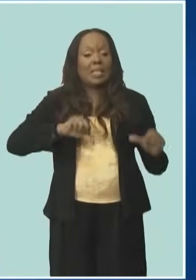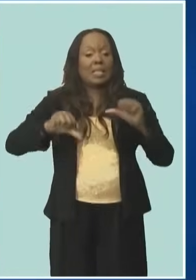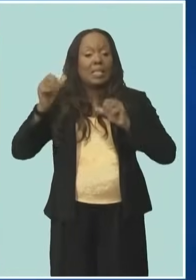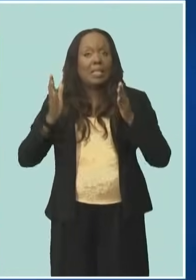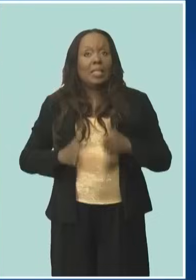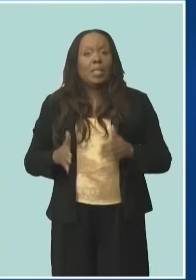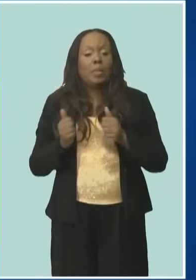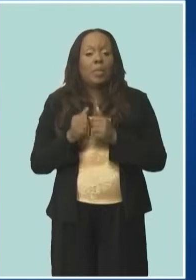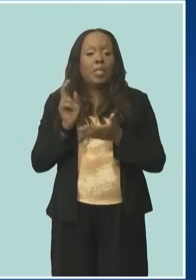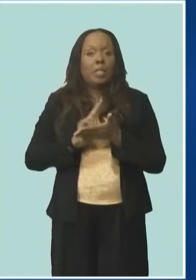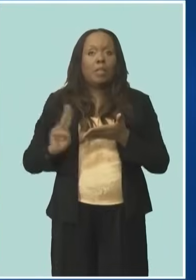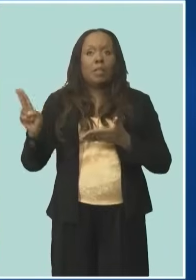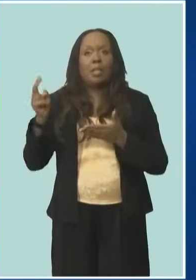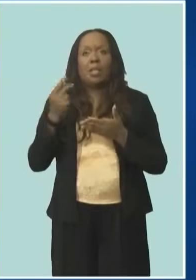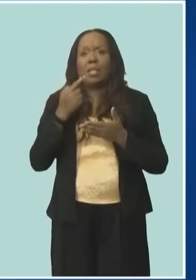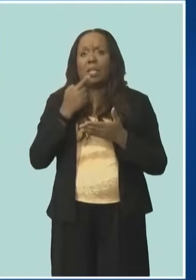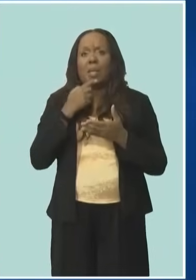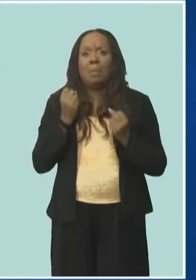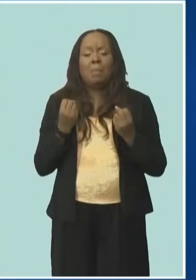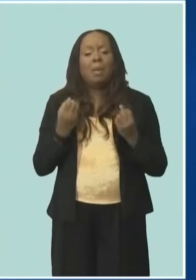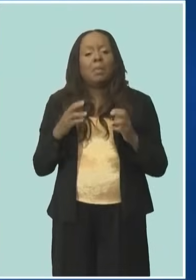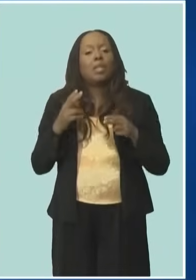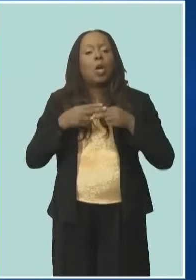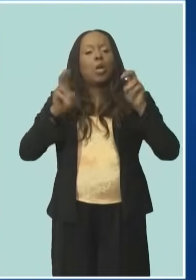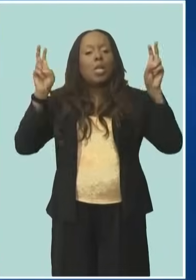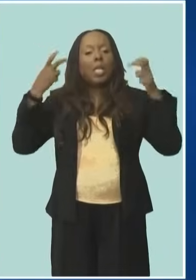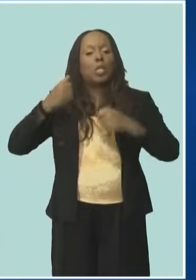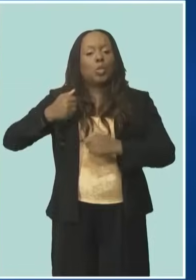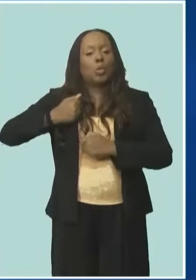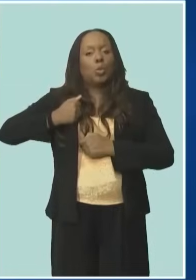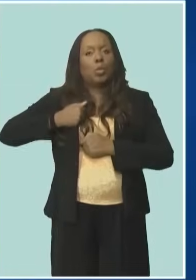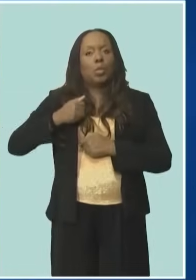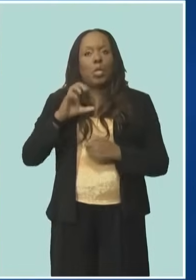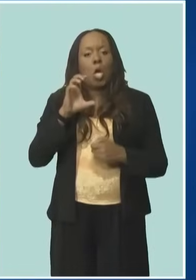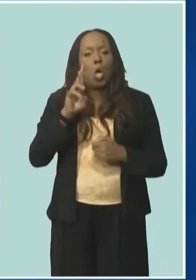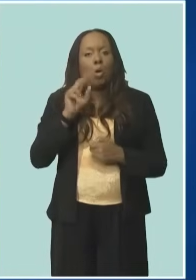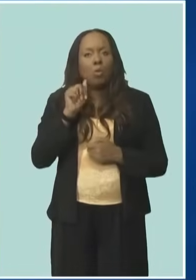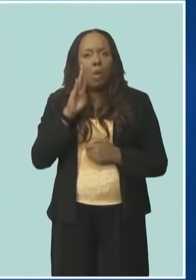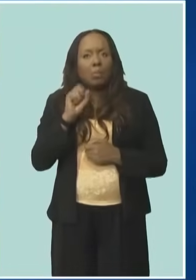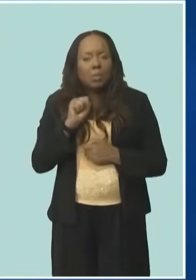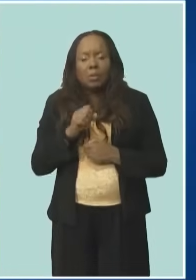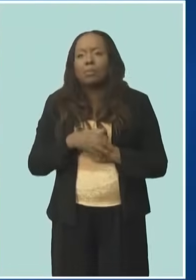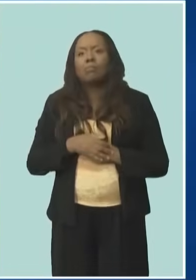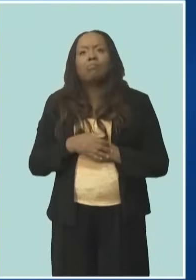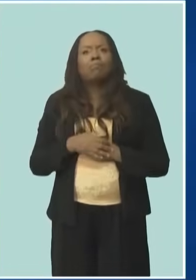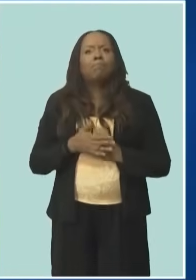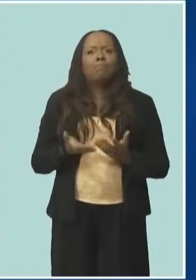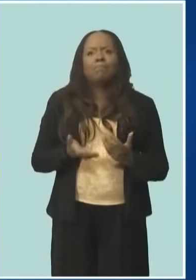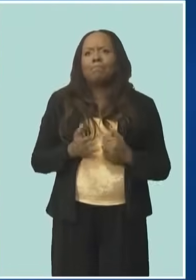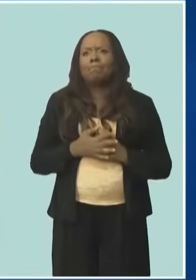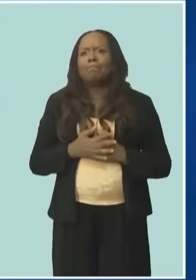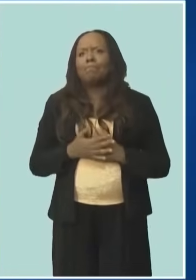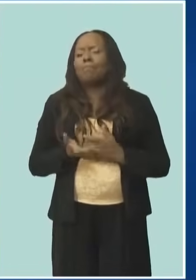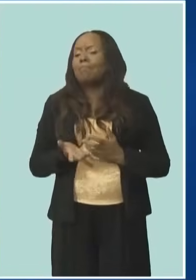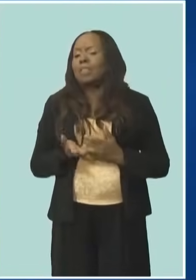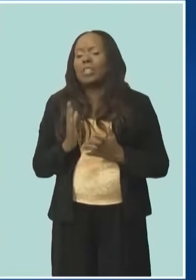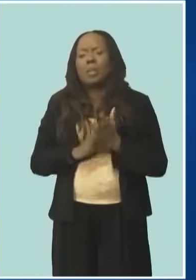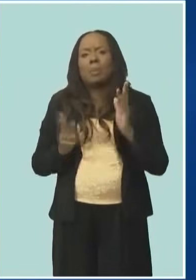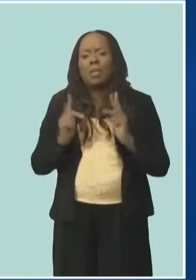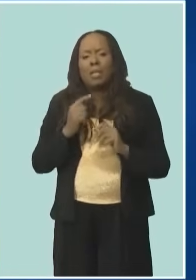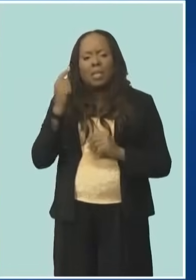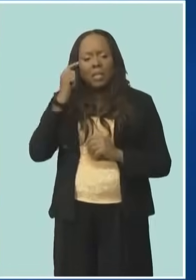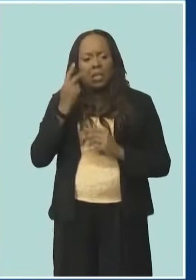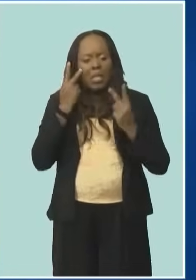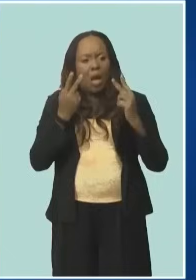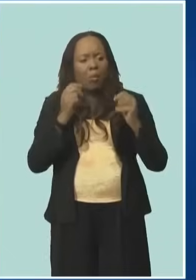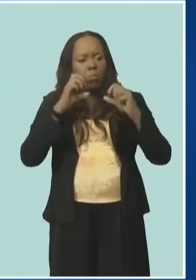Douglas, says thousands of soldier crabs seen on the move across some of the island's beaches are not as abnormal as some people think.